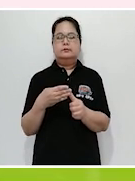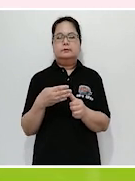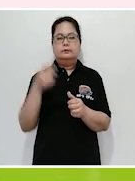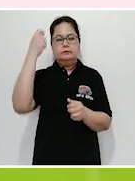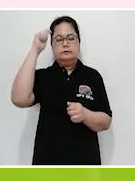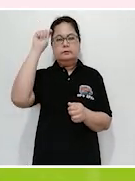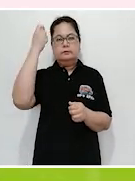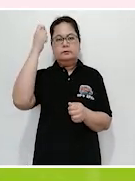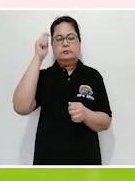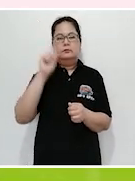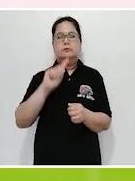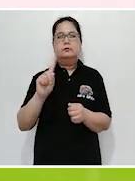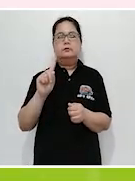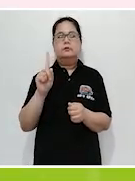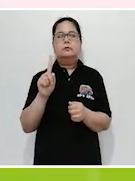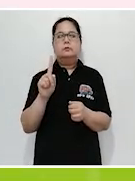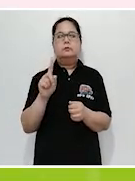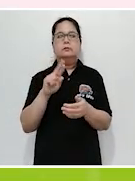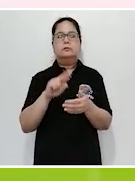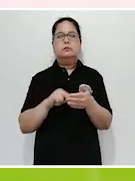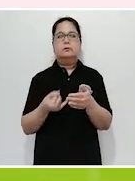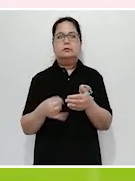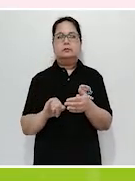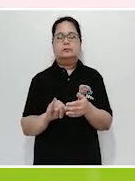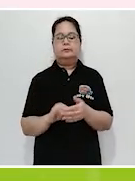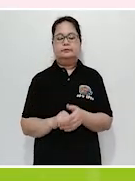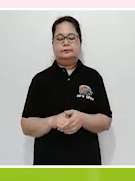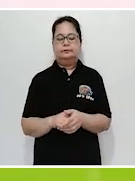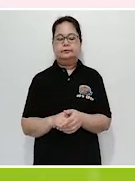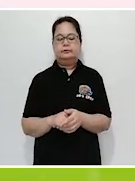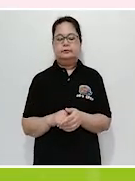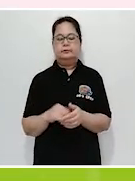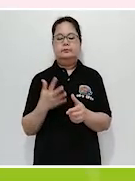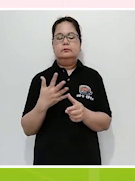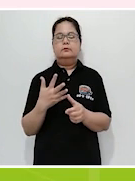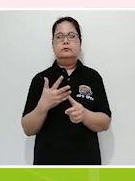Fourth, critically think about what they are reading.